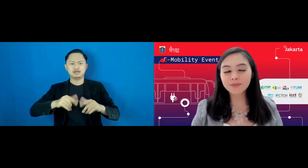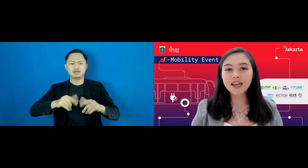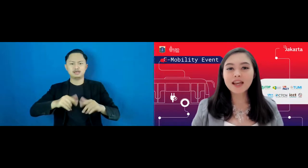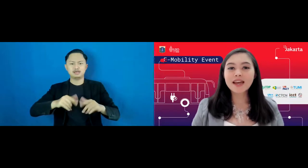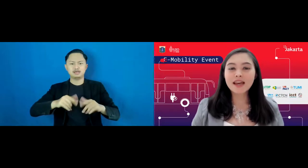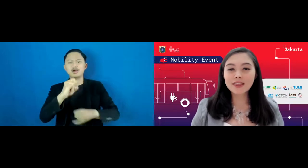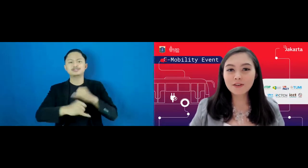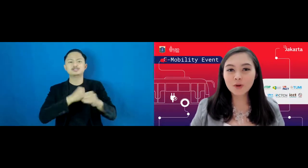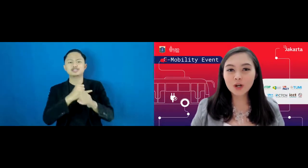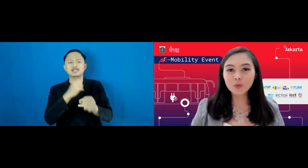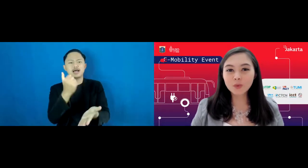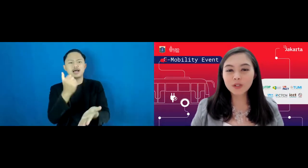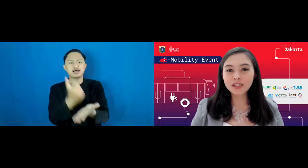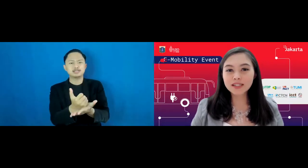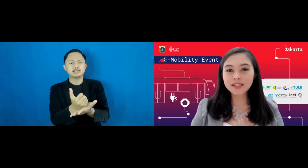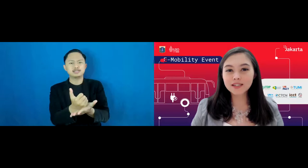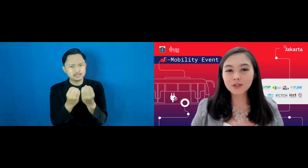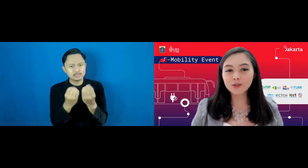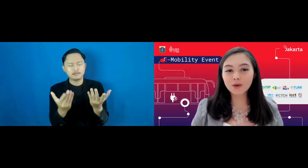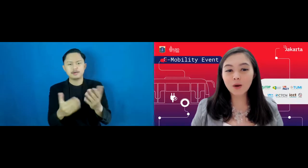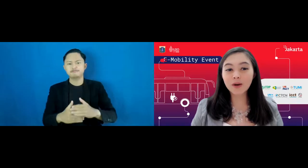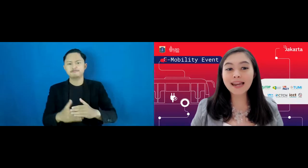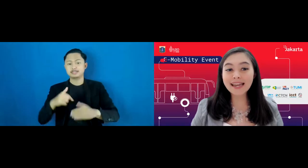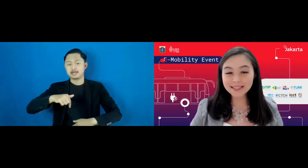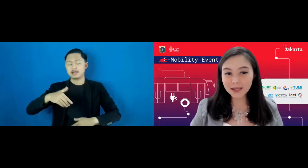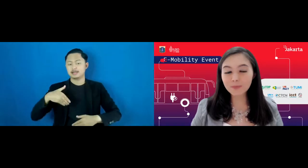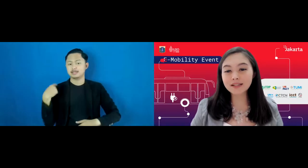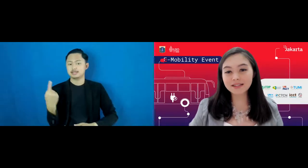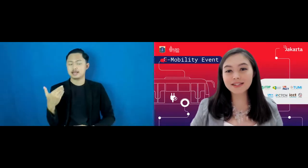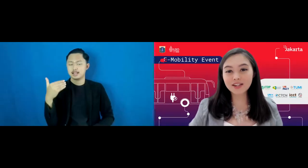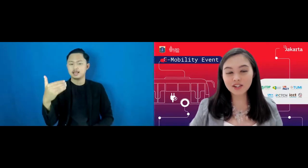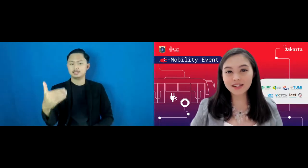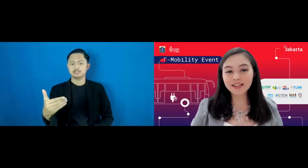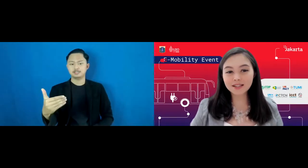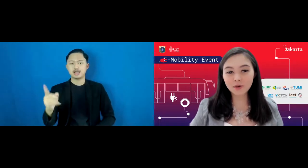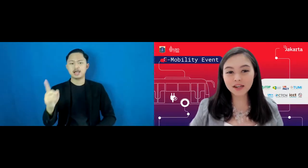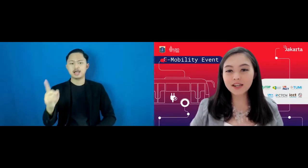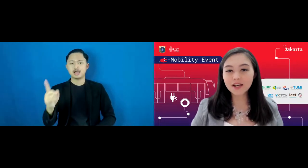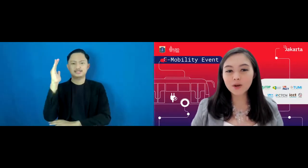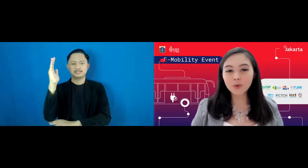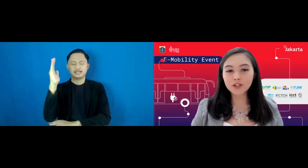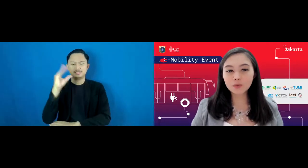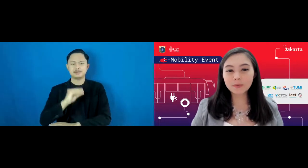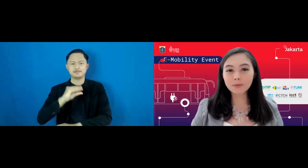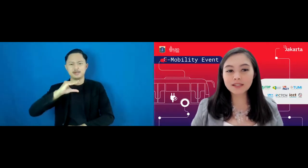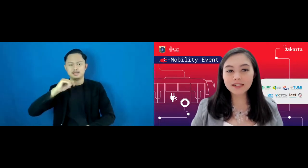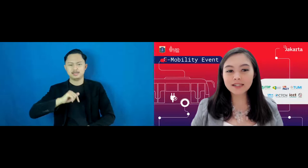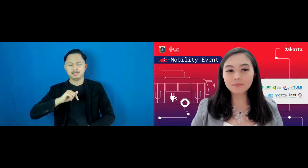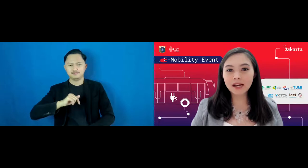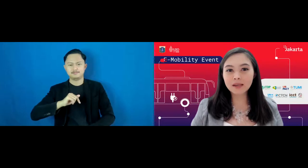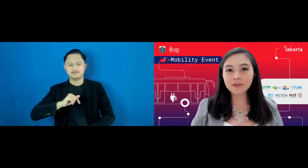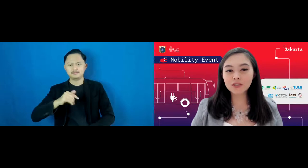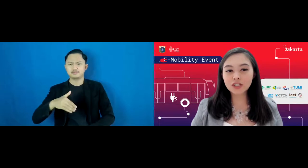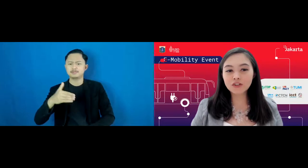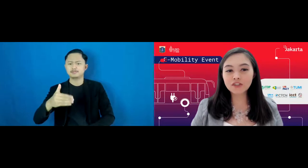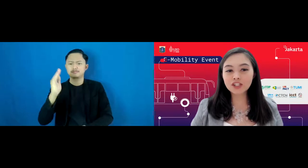institution. And therefore, we will continue to our next presentation this morning, which will be presented